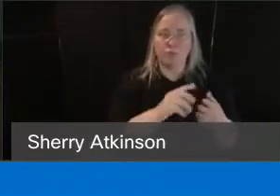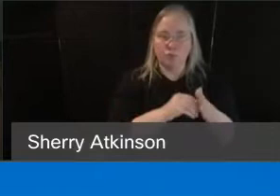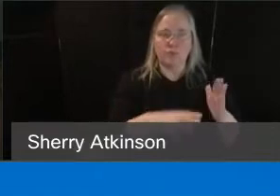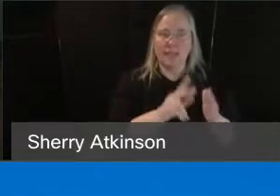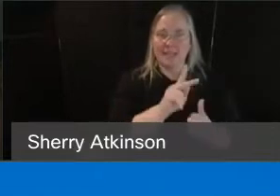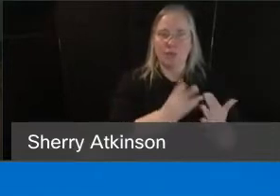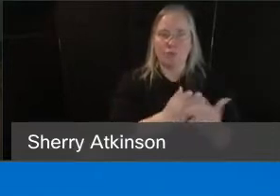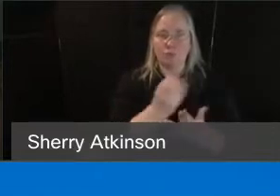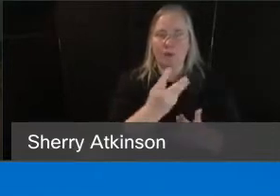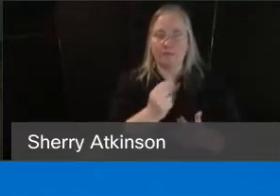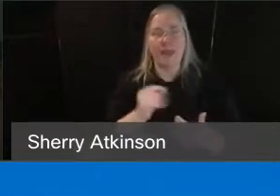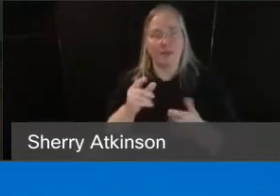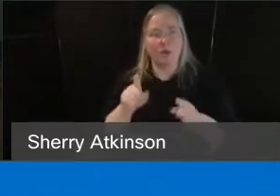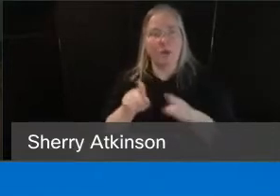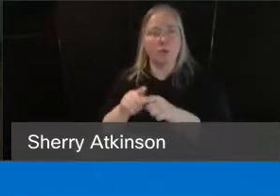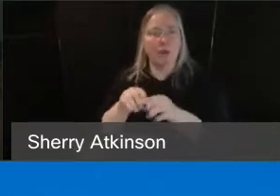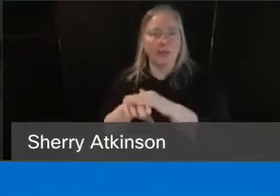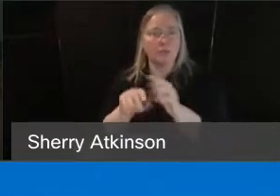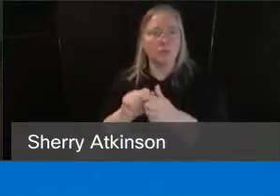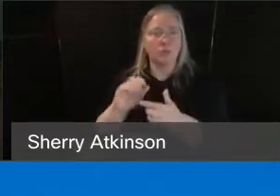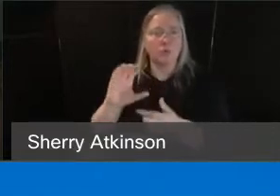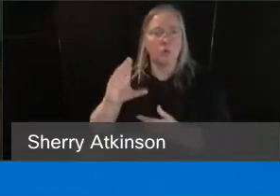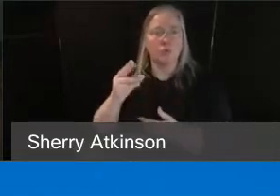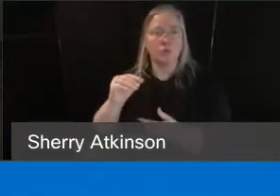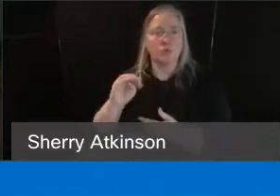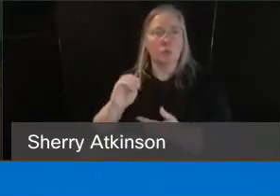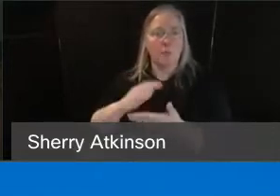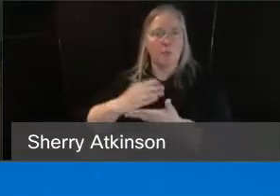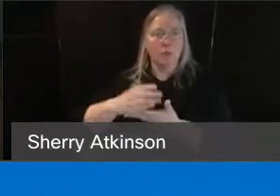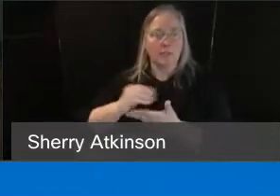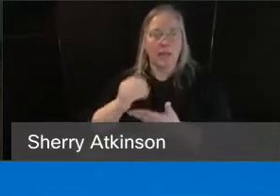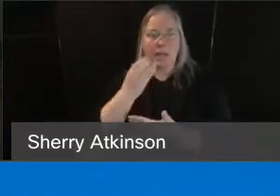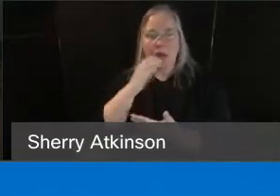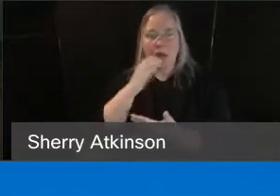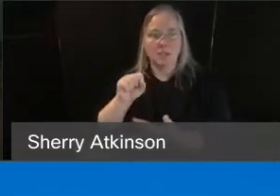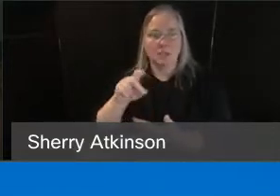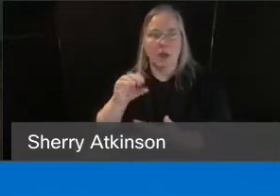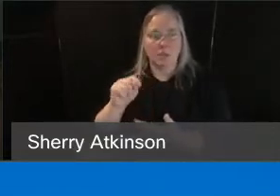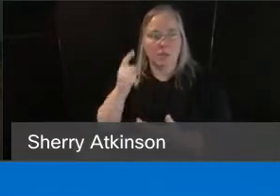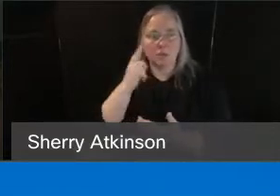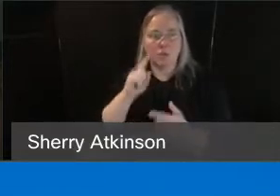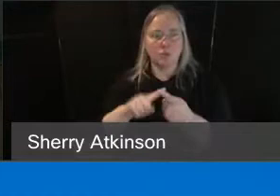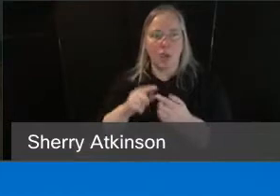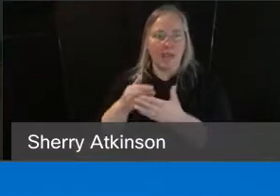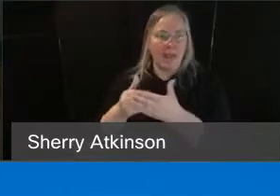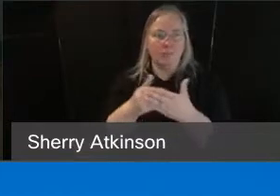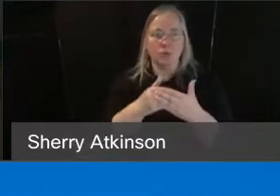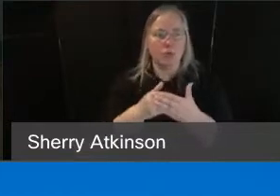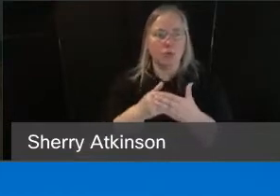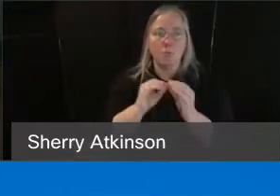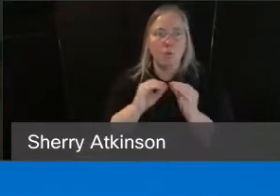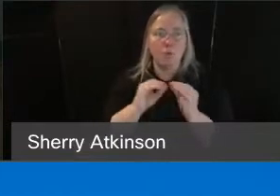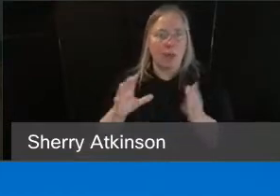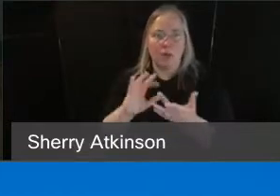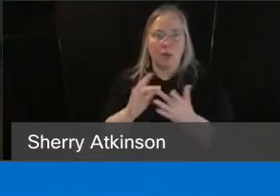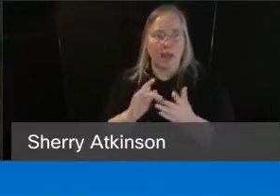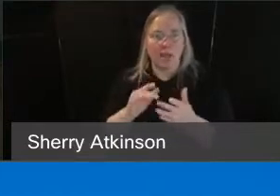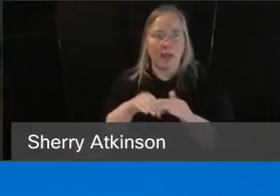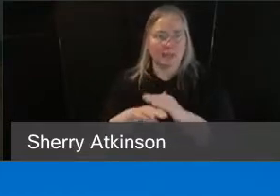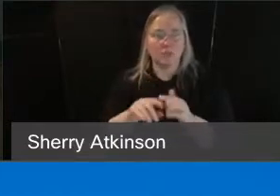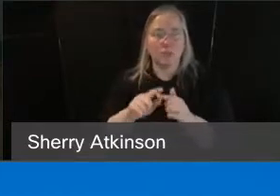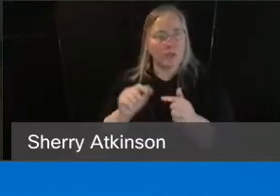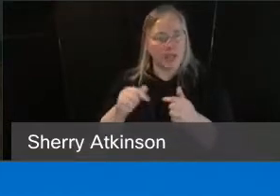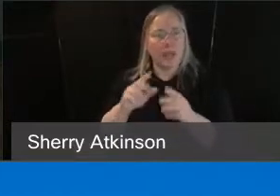to Chromebooks and hotspots for our neighbors without internet access, so they can create resumes, search and apply for